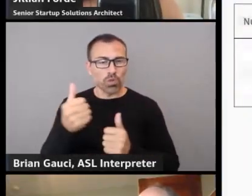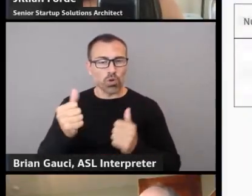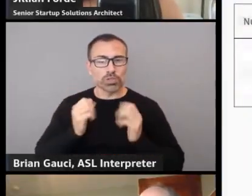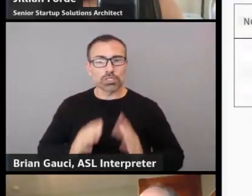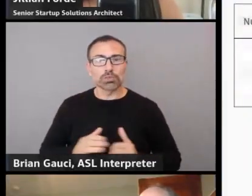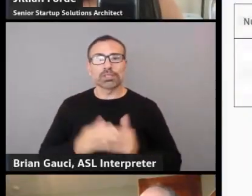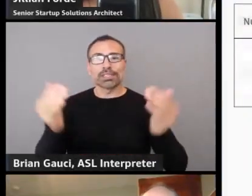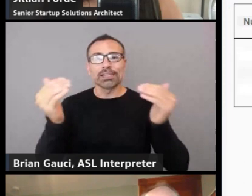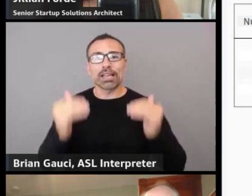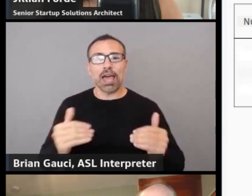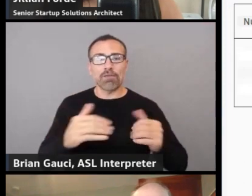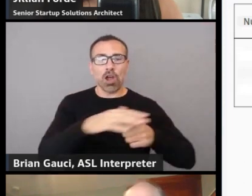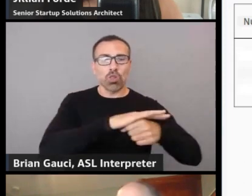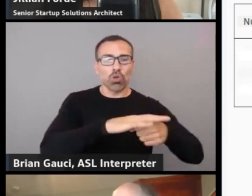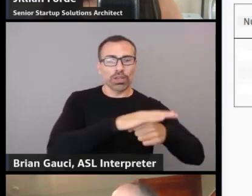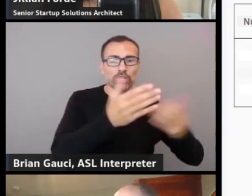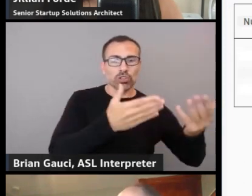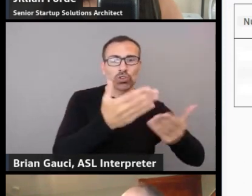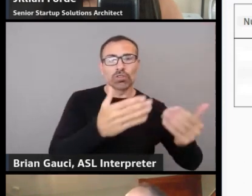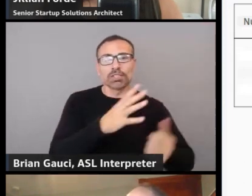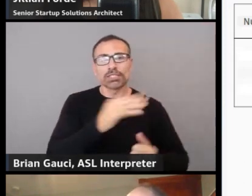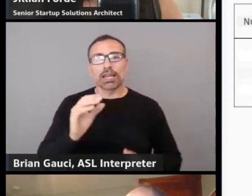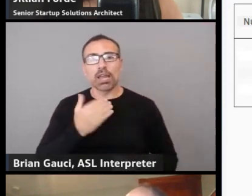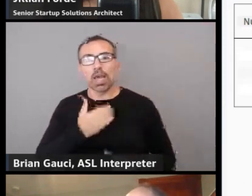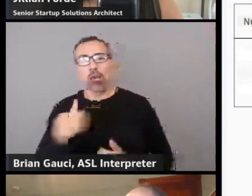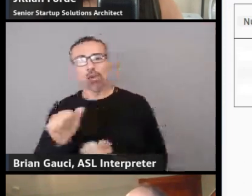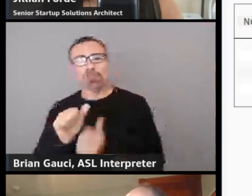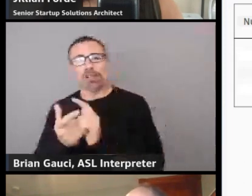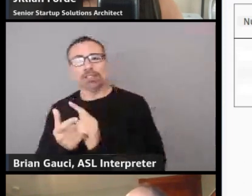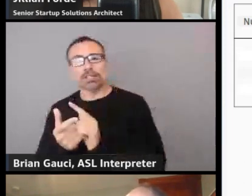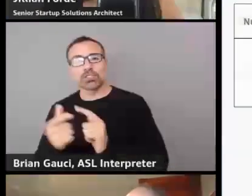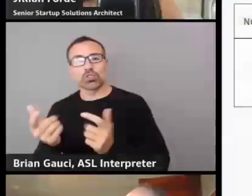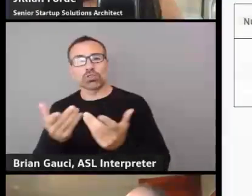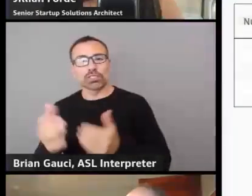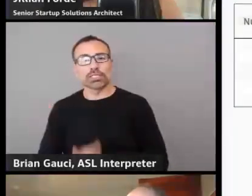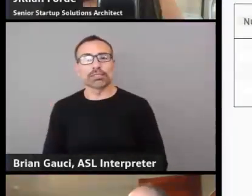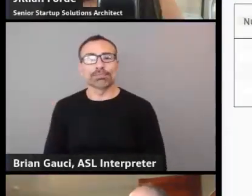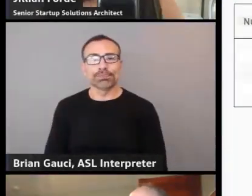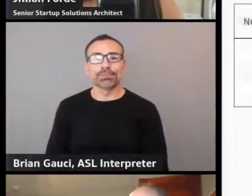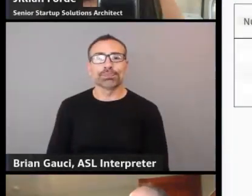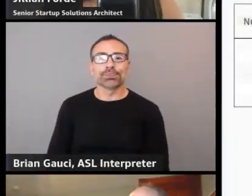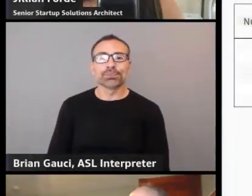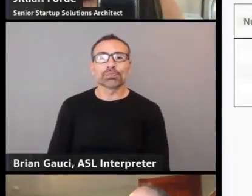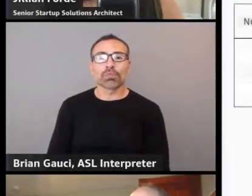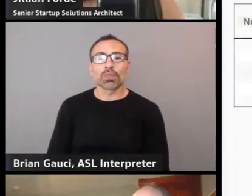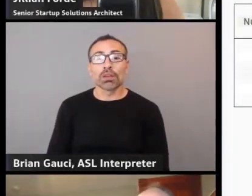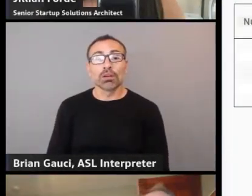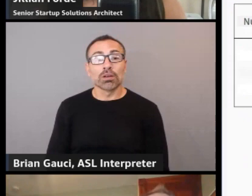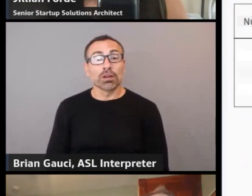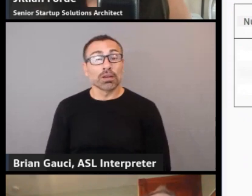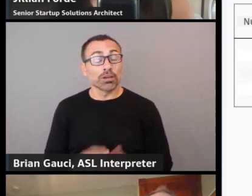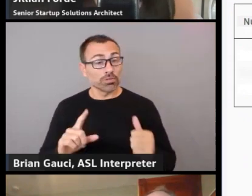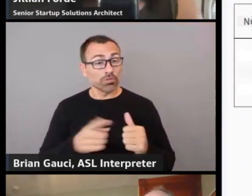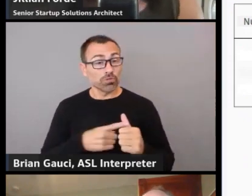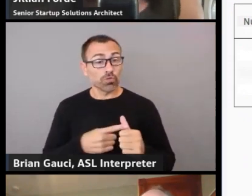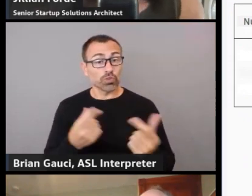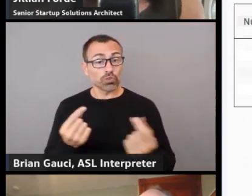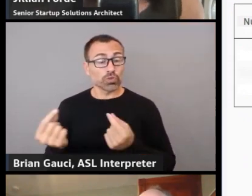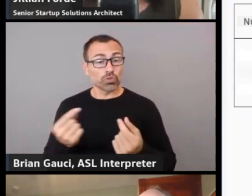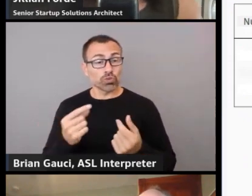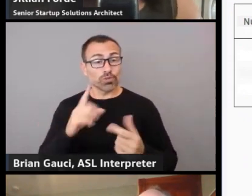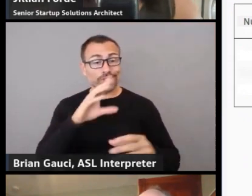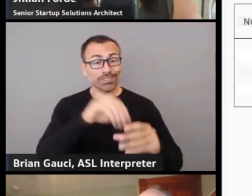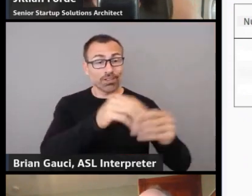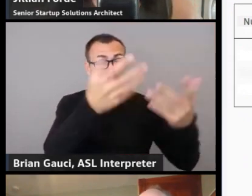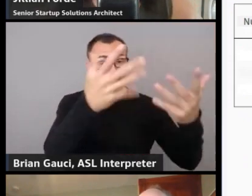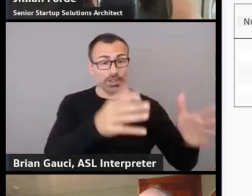service. So I've got 3 transports loaded in. And the first thing a customer will do after installing will be